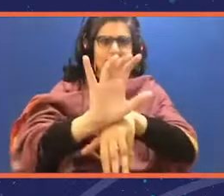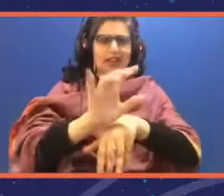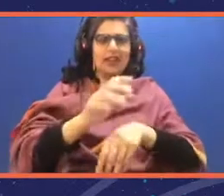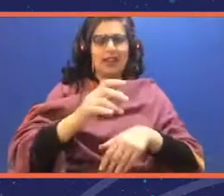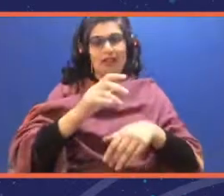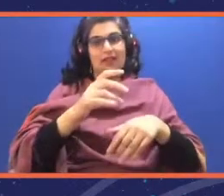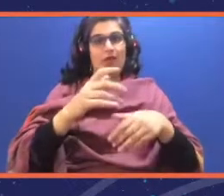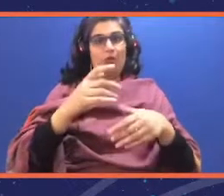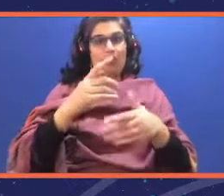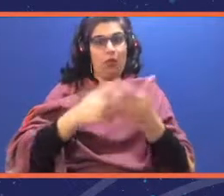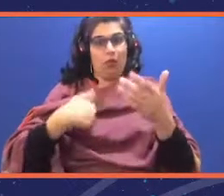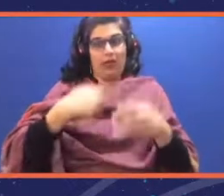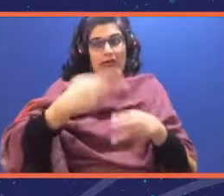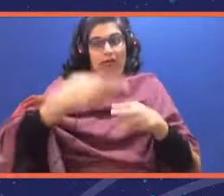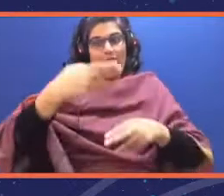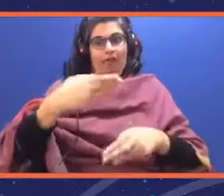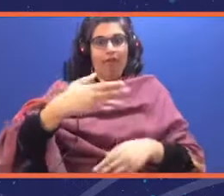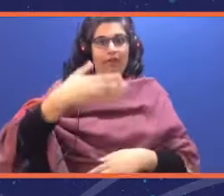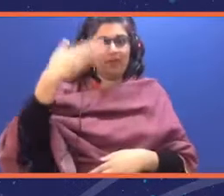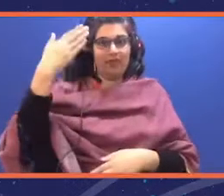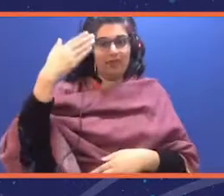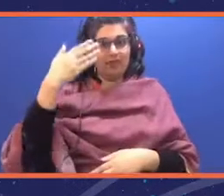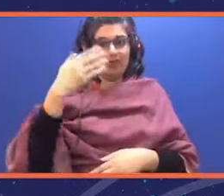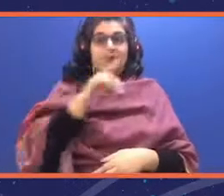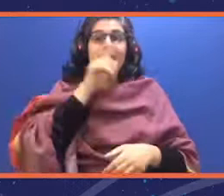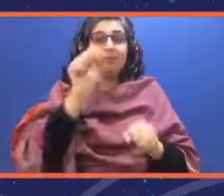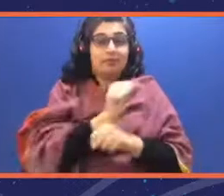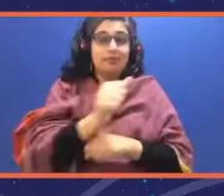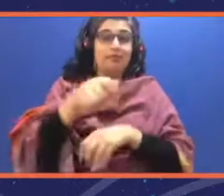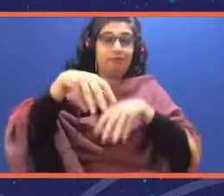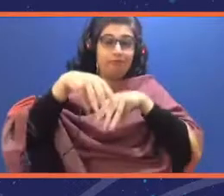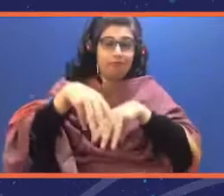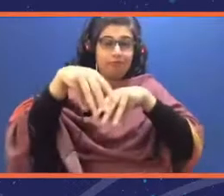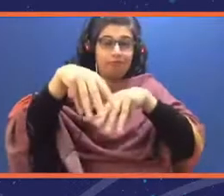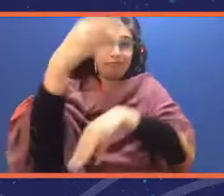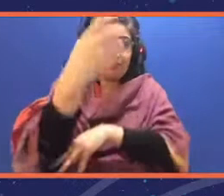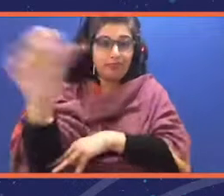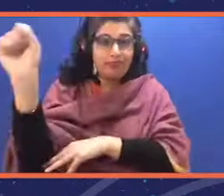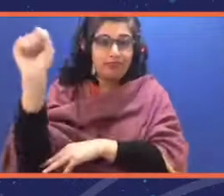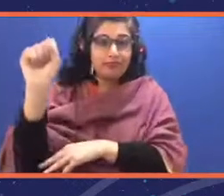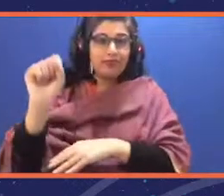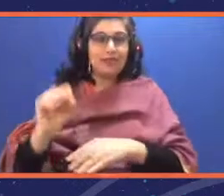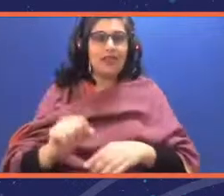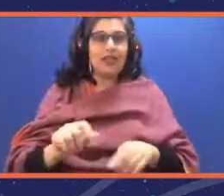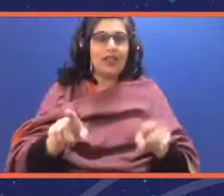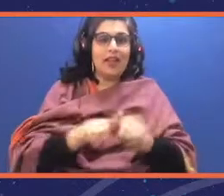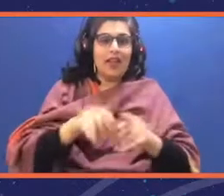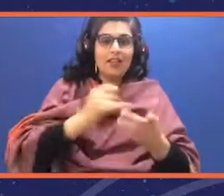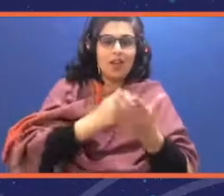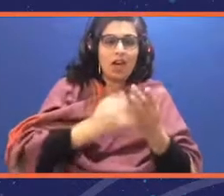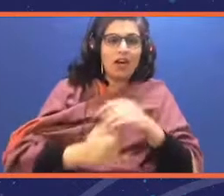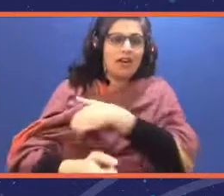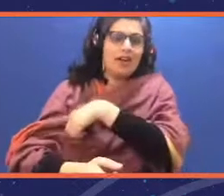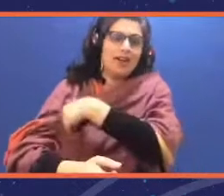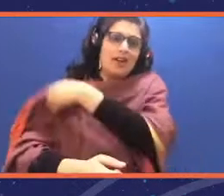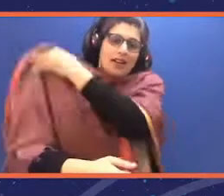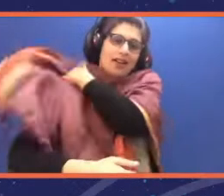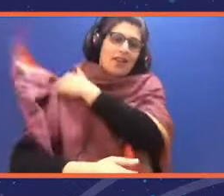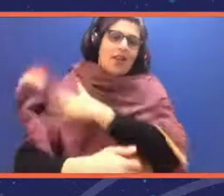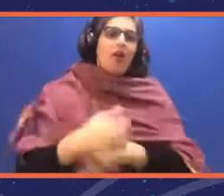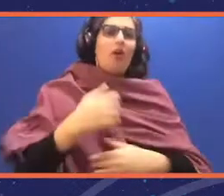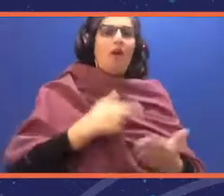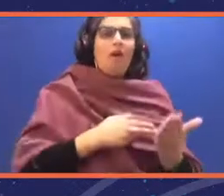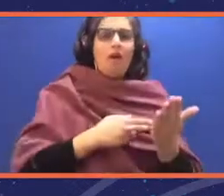call like the front lines of movement work, and how as artists, we're often not